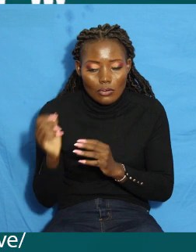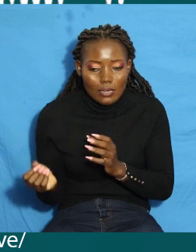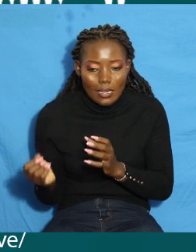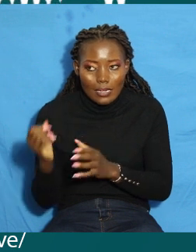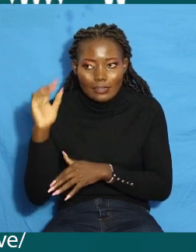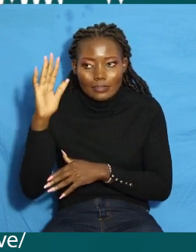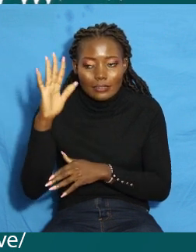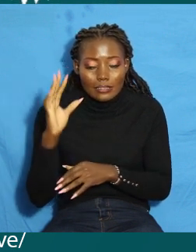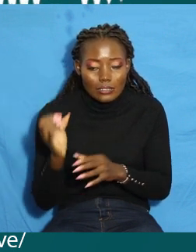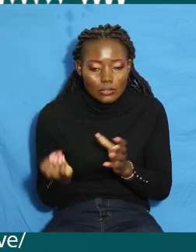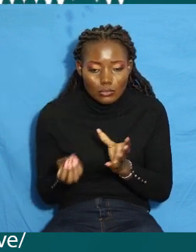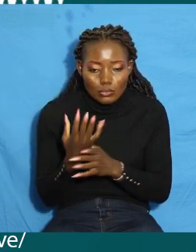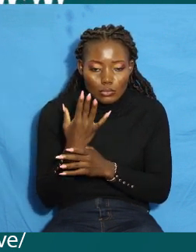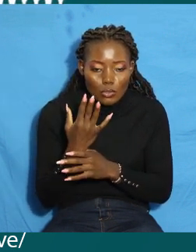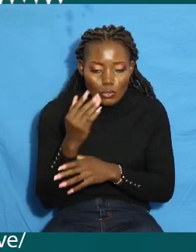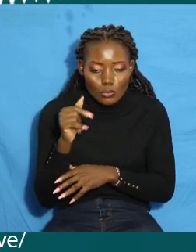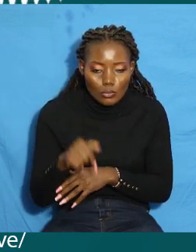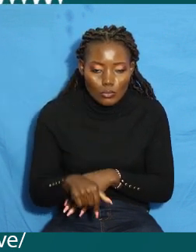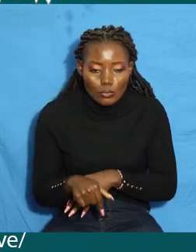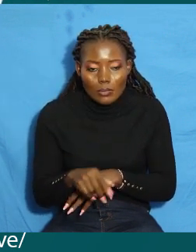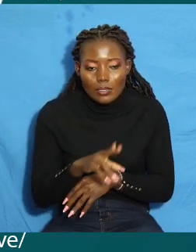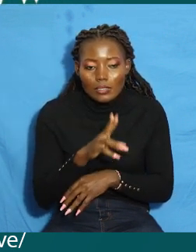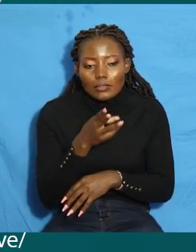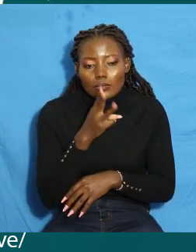grow needs water.